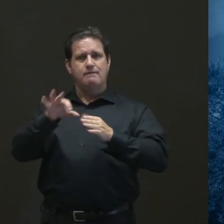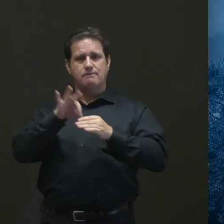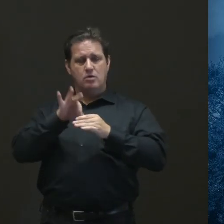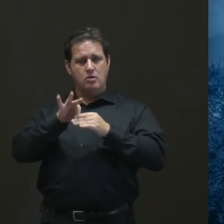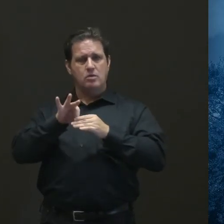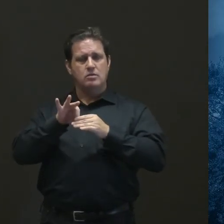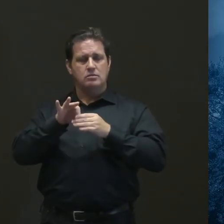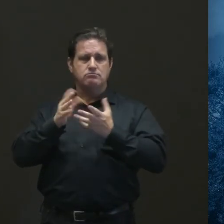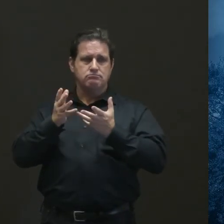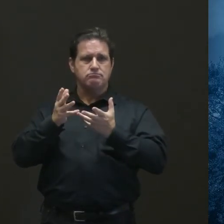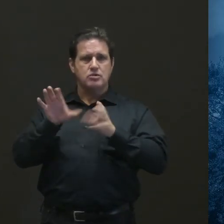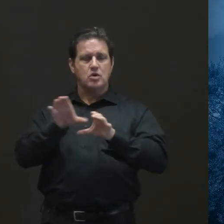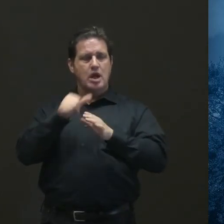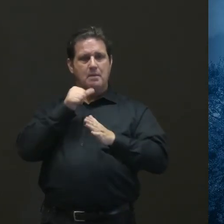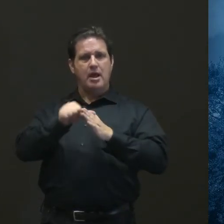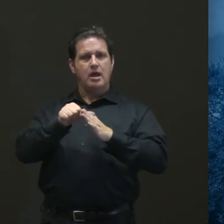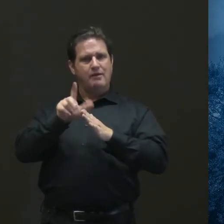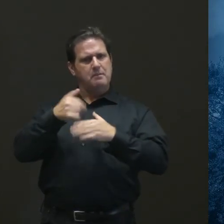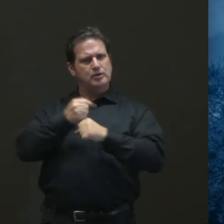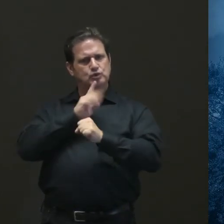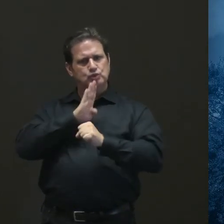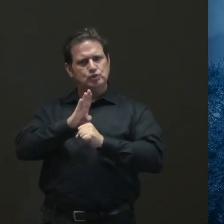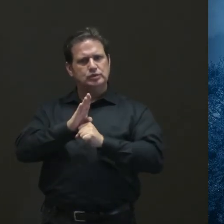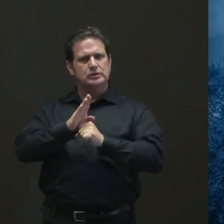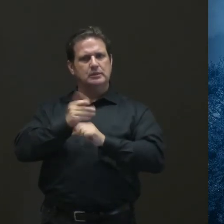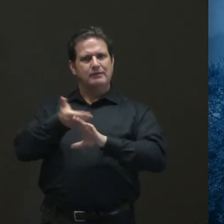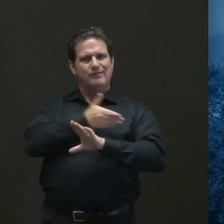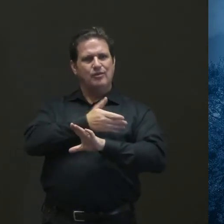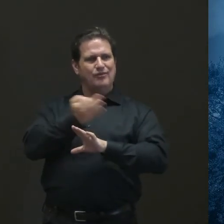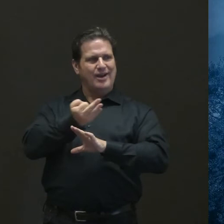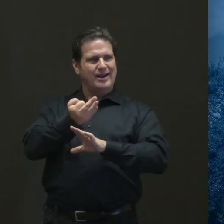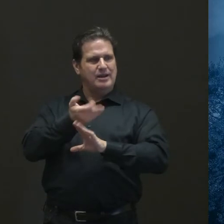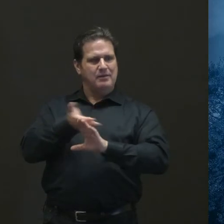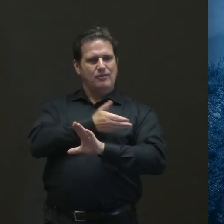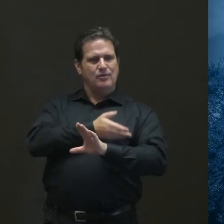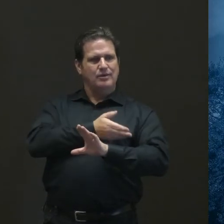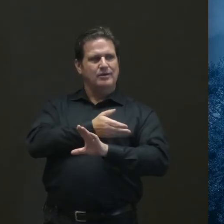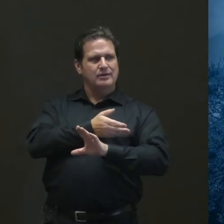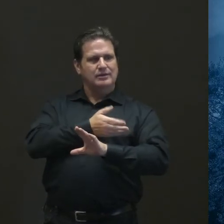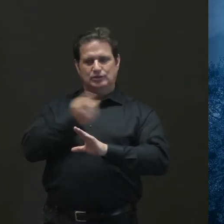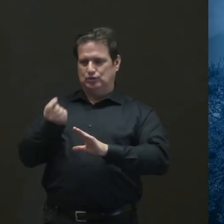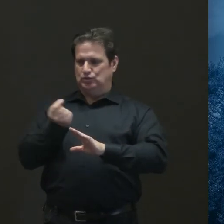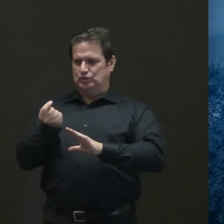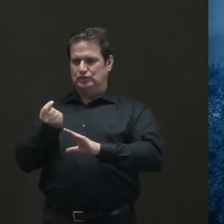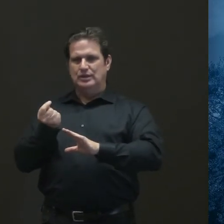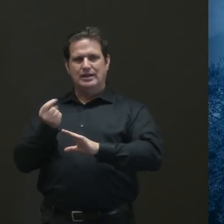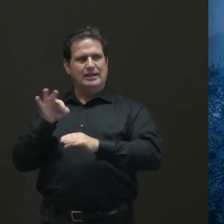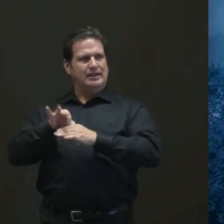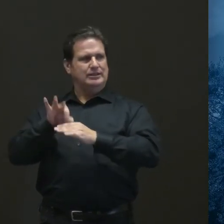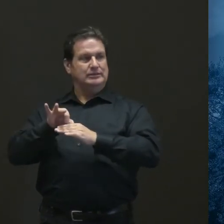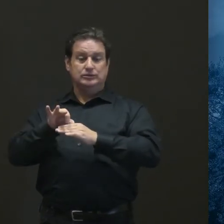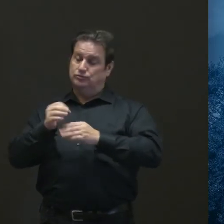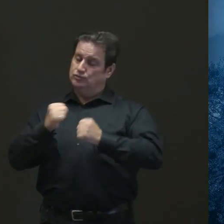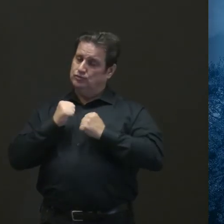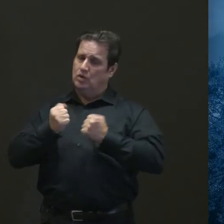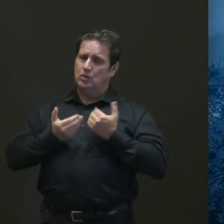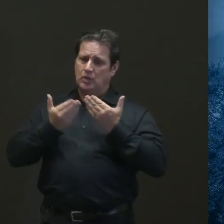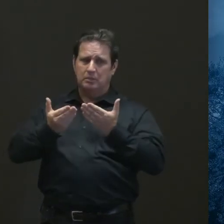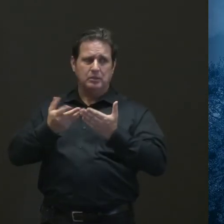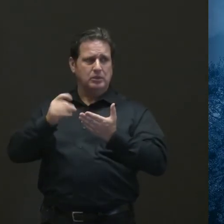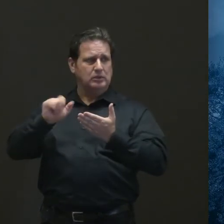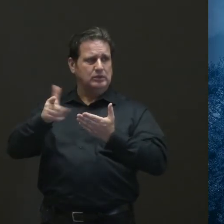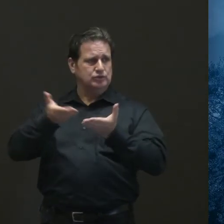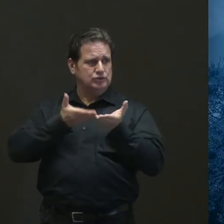to do it by mail, you got to make sure you get it in by the Friday before the Tuesday election. That was a very strong recommendation from the Postal